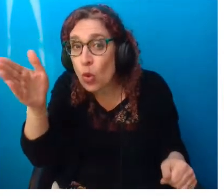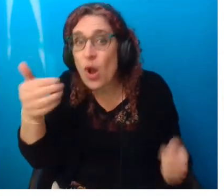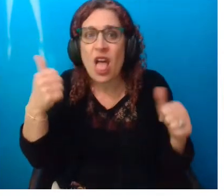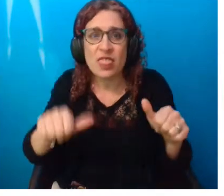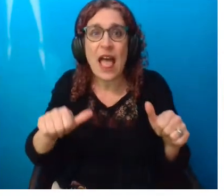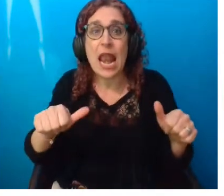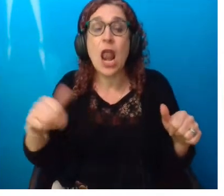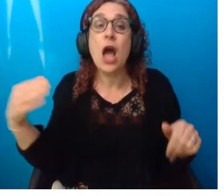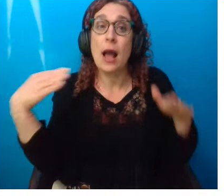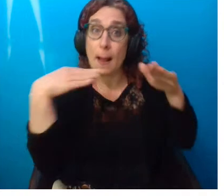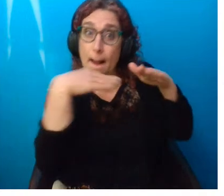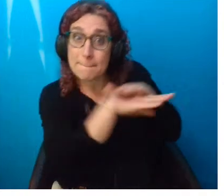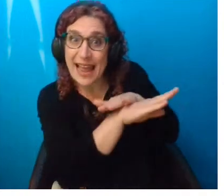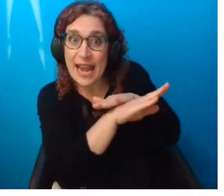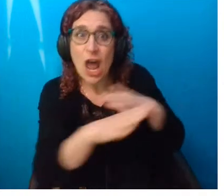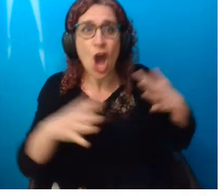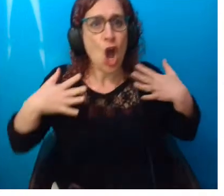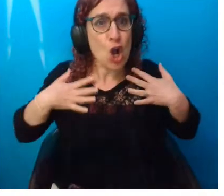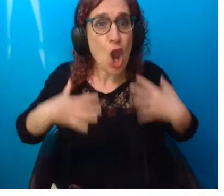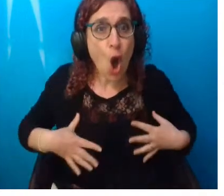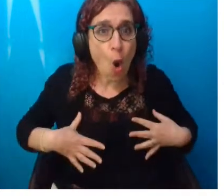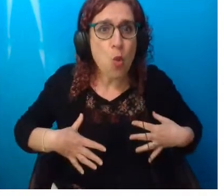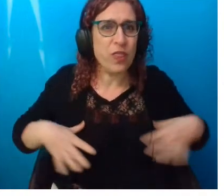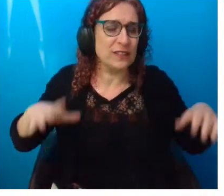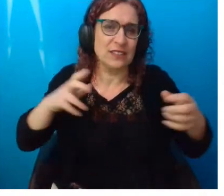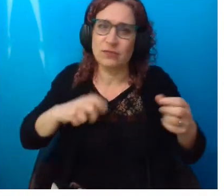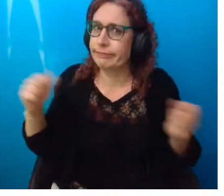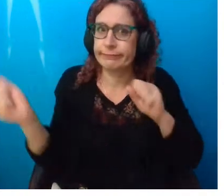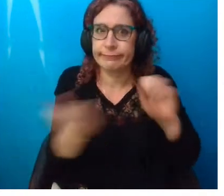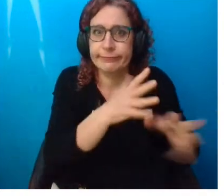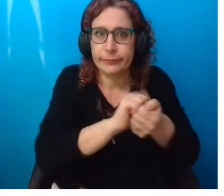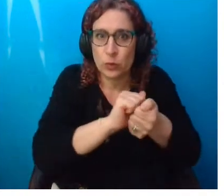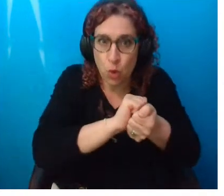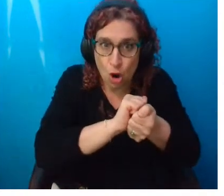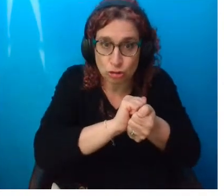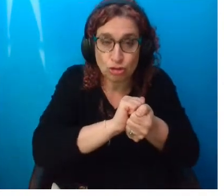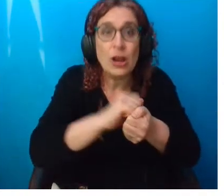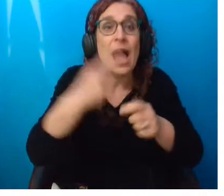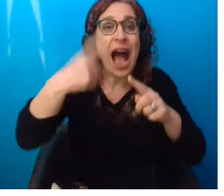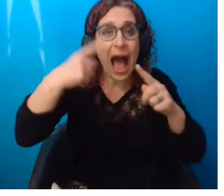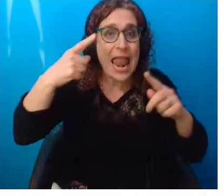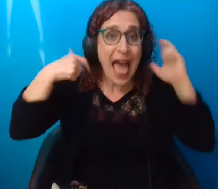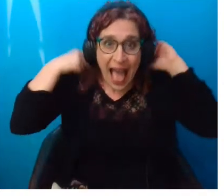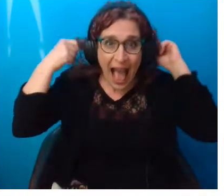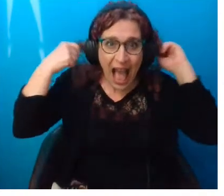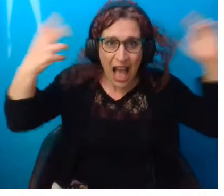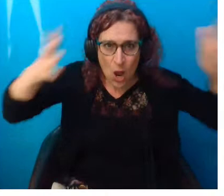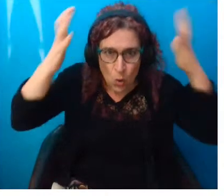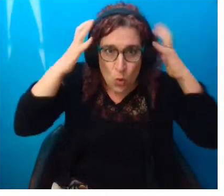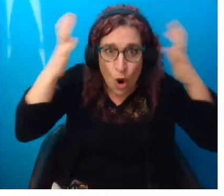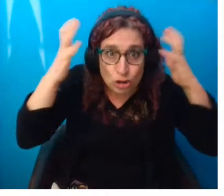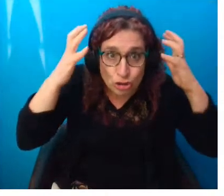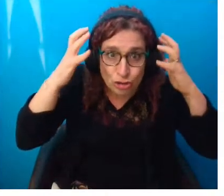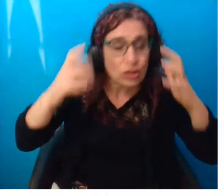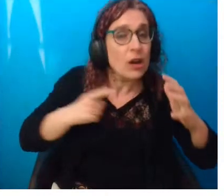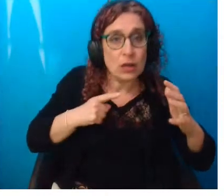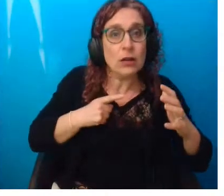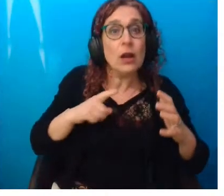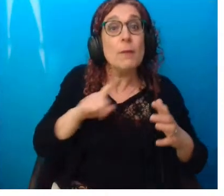hair, because these clothes and hair will keep showering them with pollens if they've been